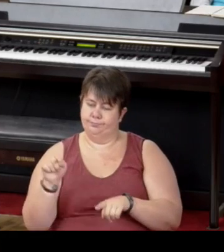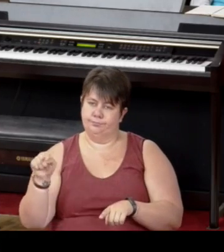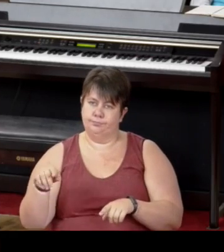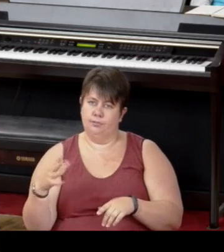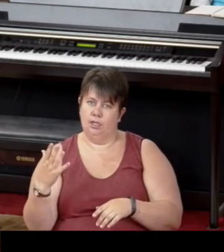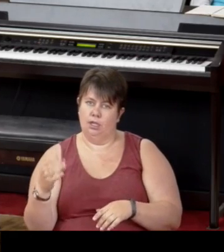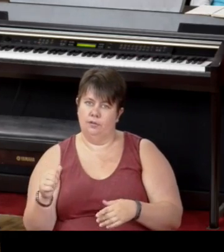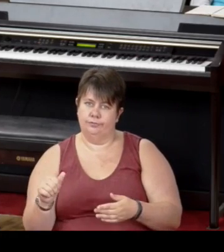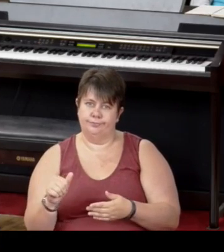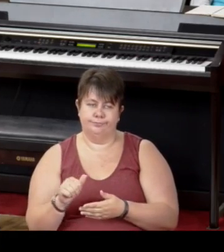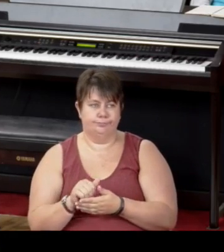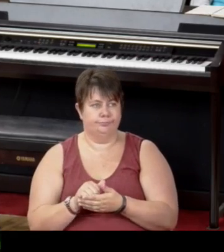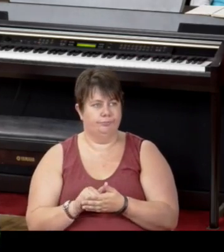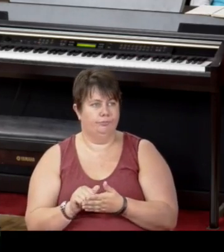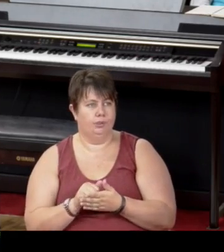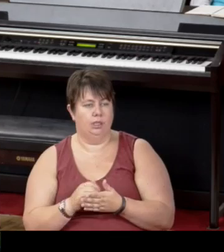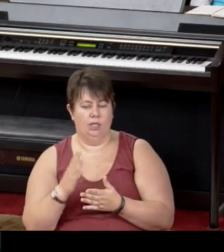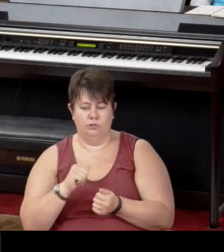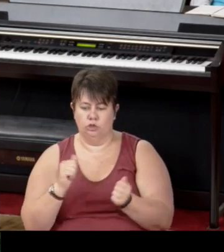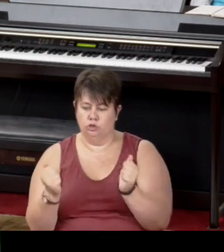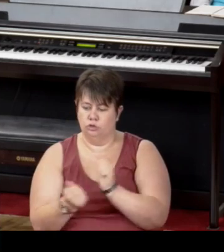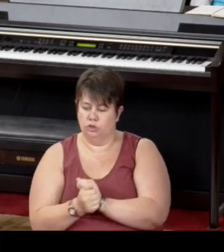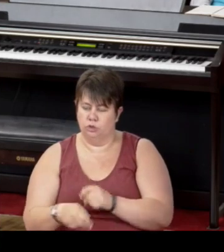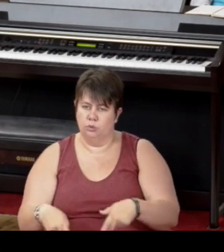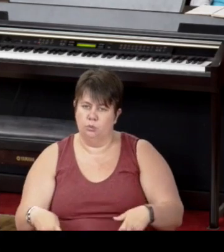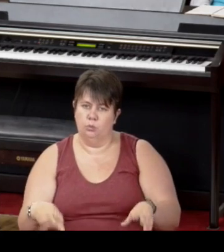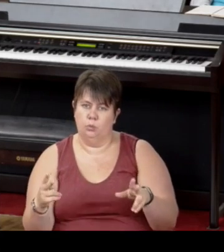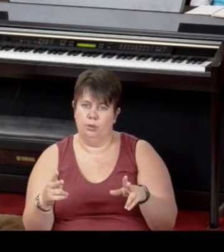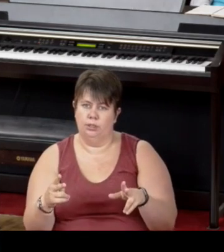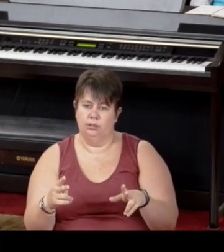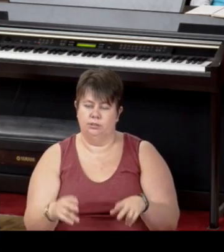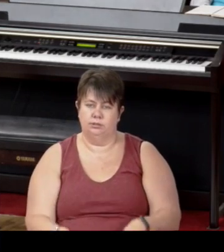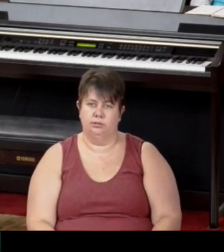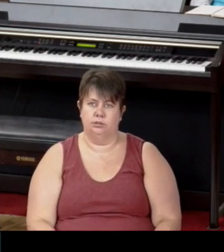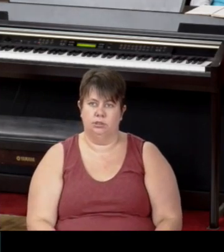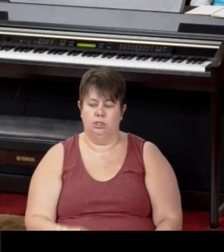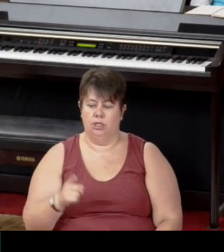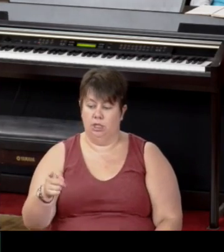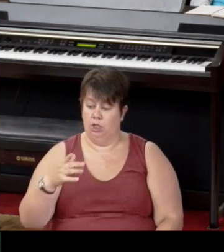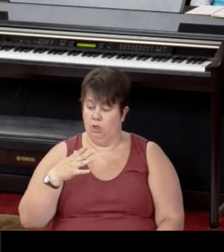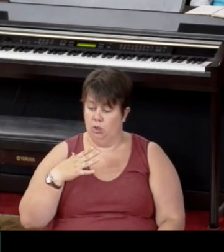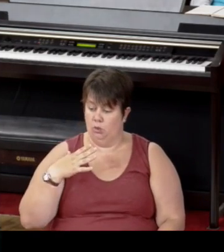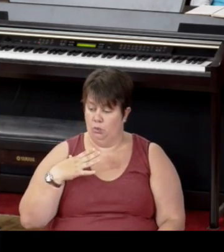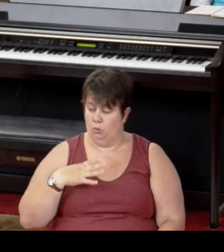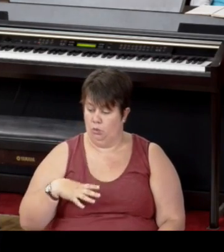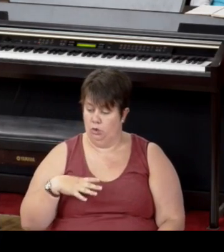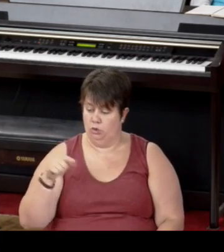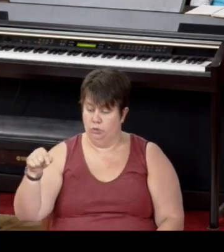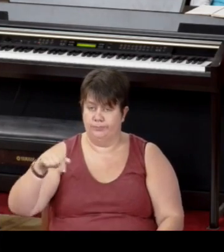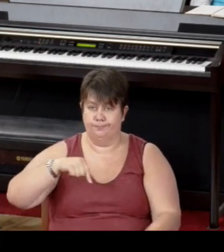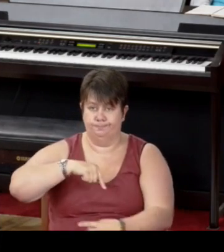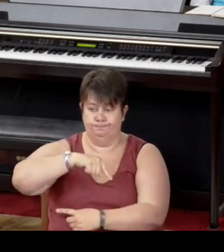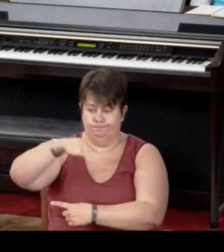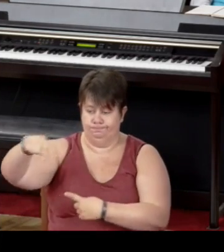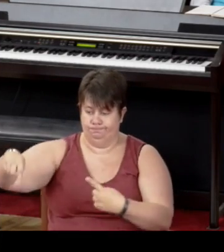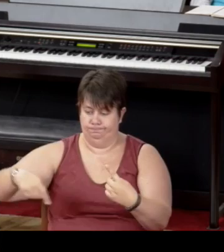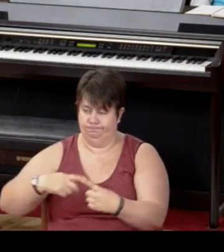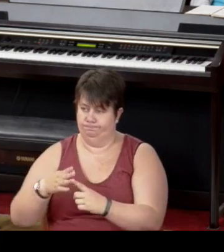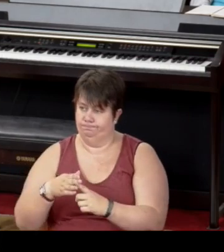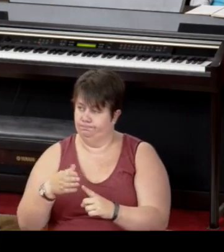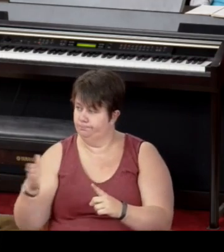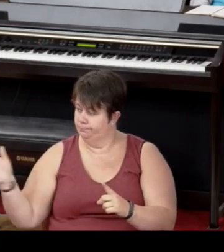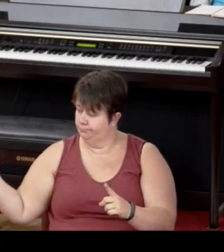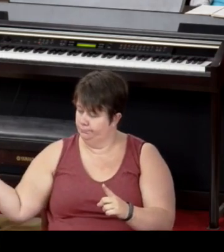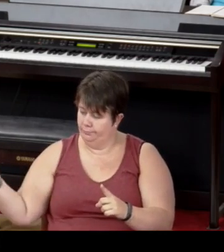have turned away from God, they're worshiping other gods, and Jesus says, I want you to turn round and come back